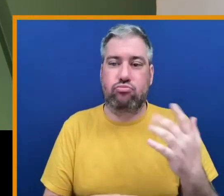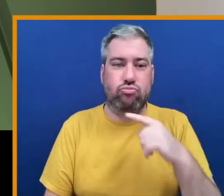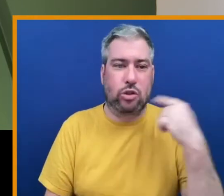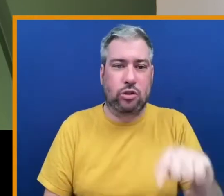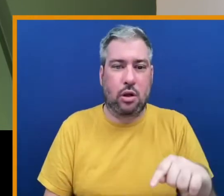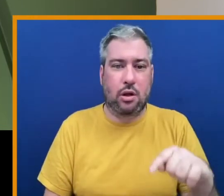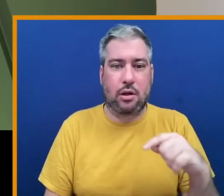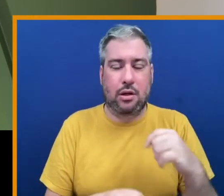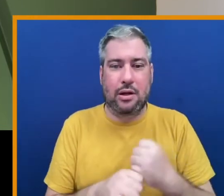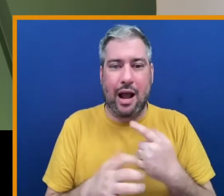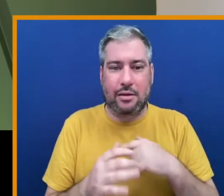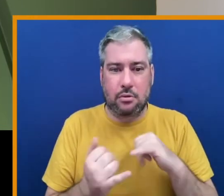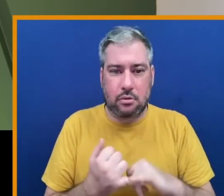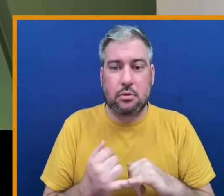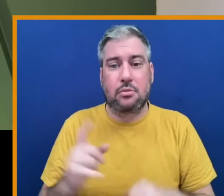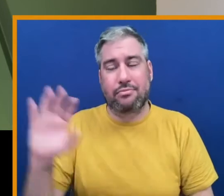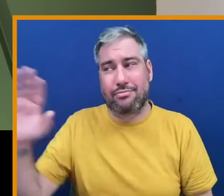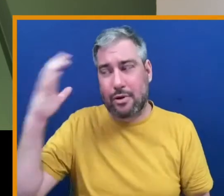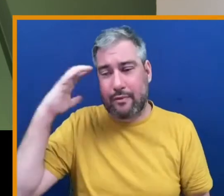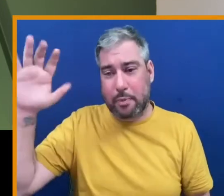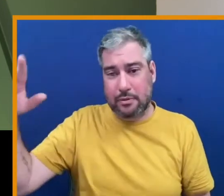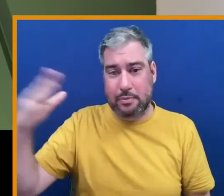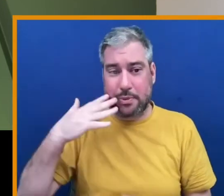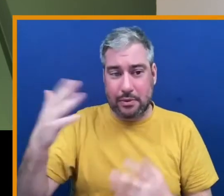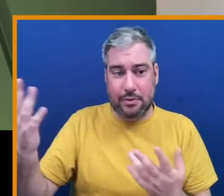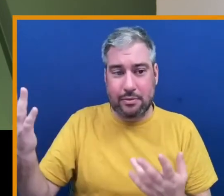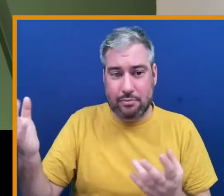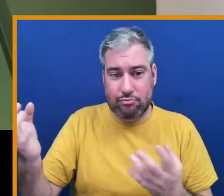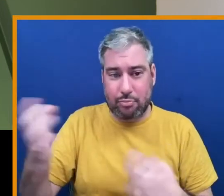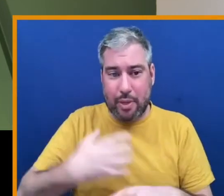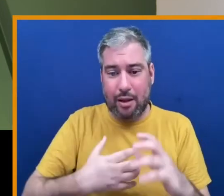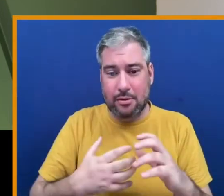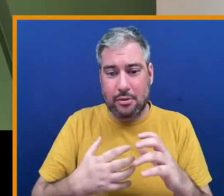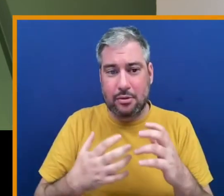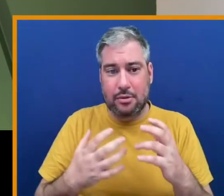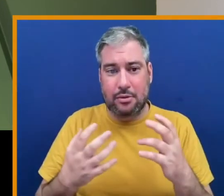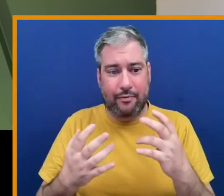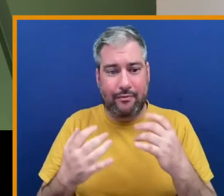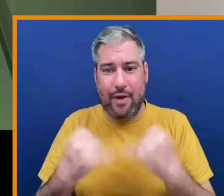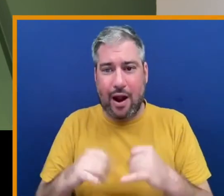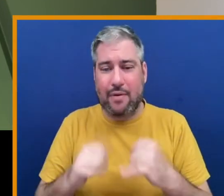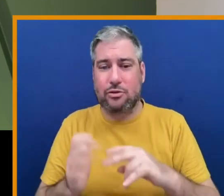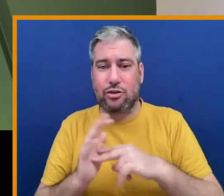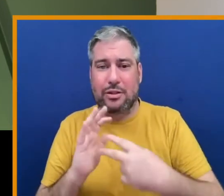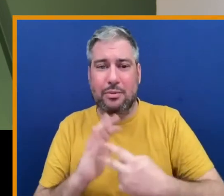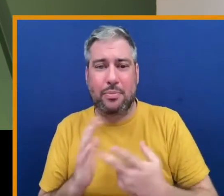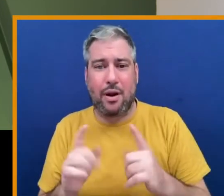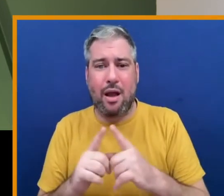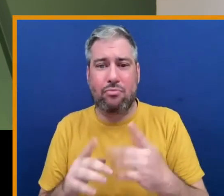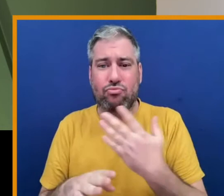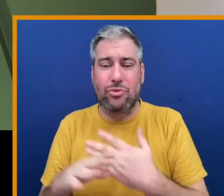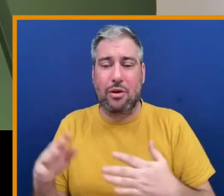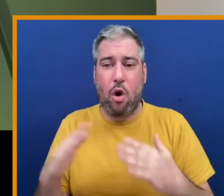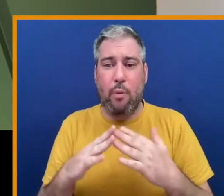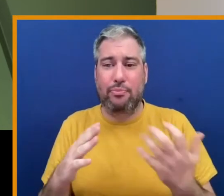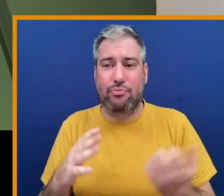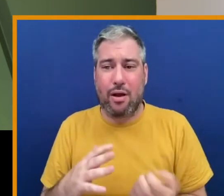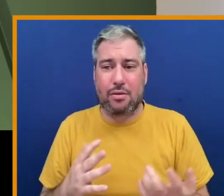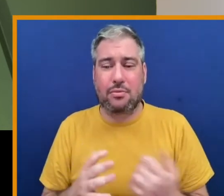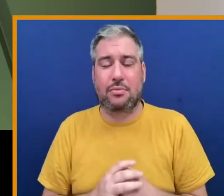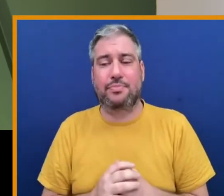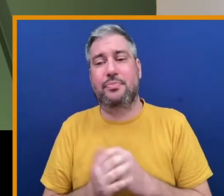failing schemes like the Green Homes Grant. Hannah Bettsworth making a good point about winter fuel allowance, very much a benefit targeted at the older generation